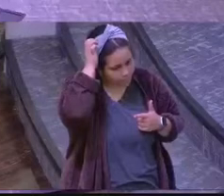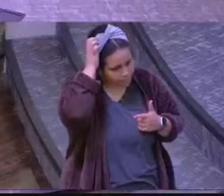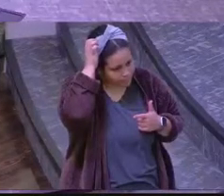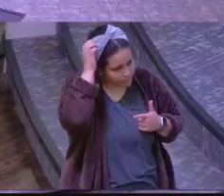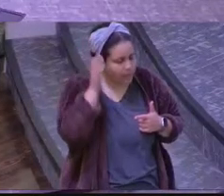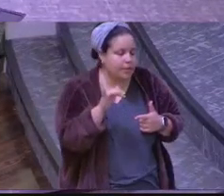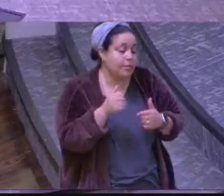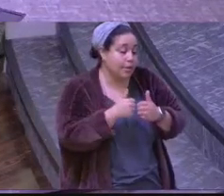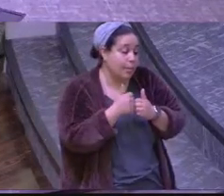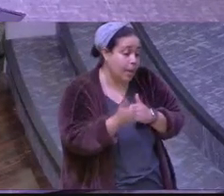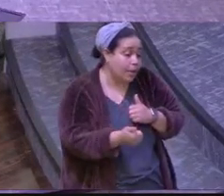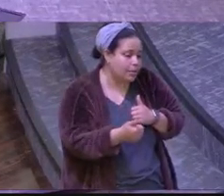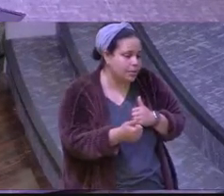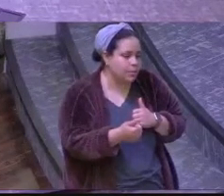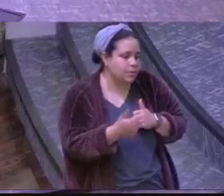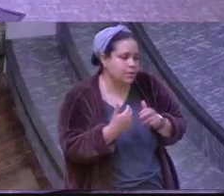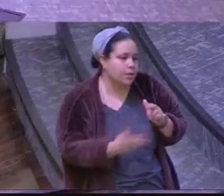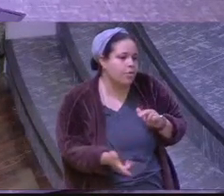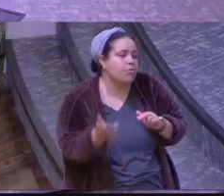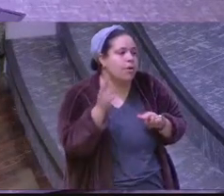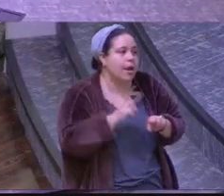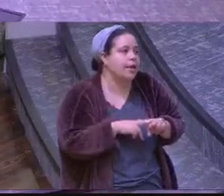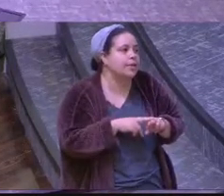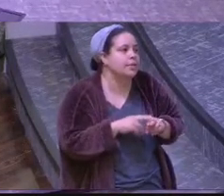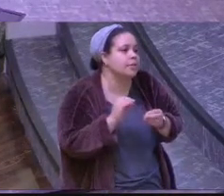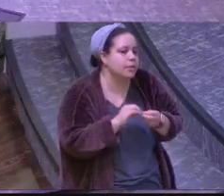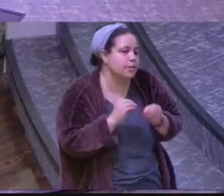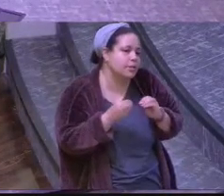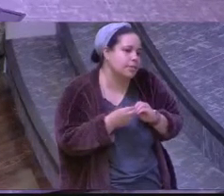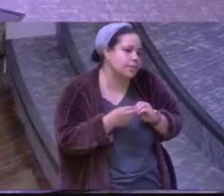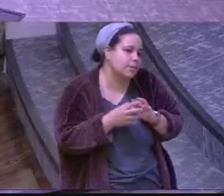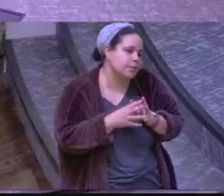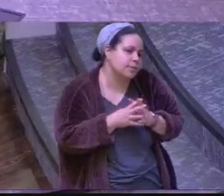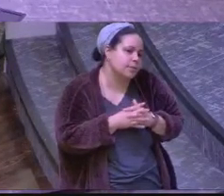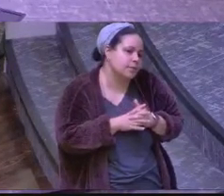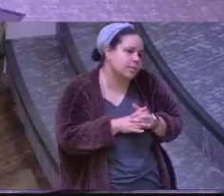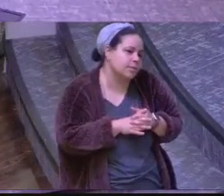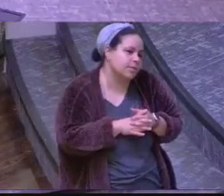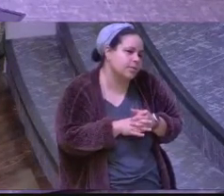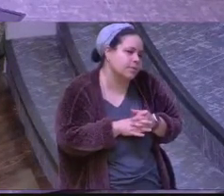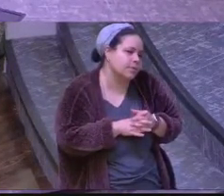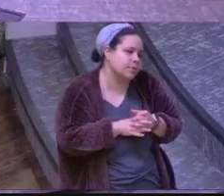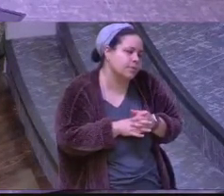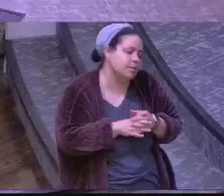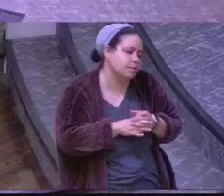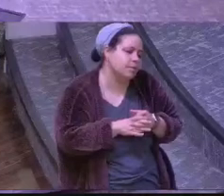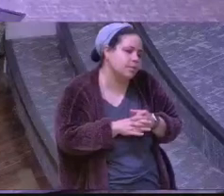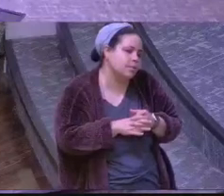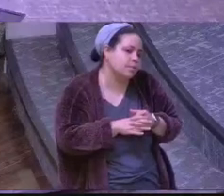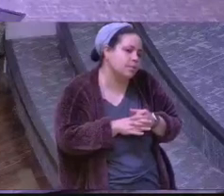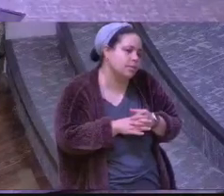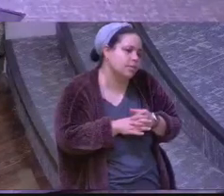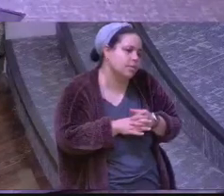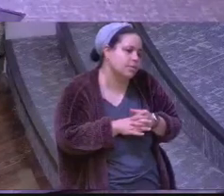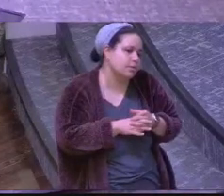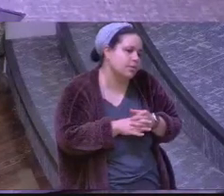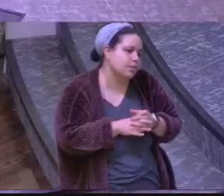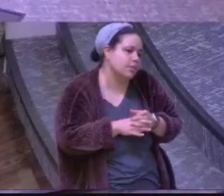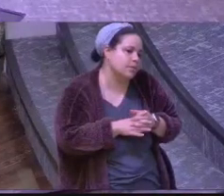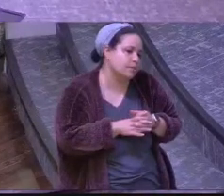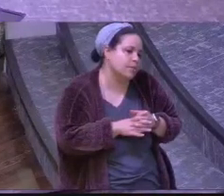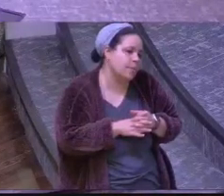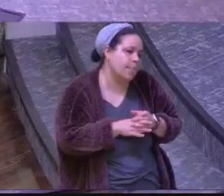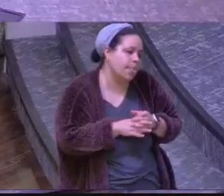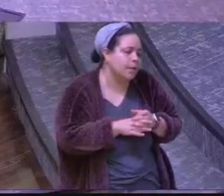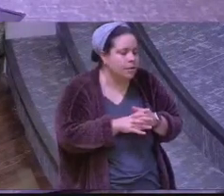passing something like that, is districts are going to raise the millage rate. So. Yeah. There was talk about if they do that, the caps at 20 mils, they're going to have to increase